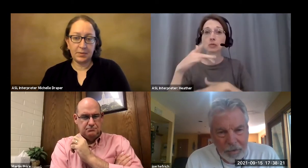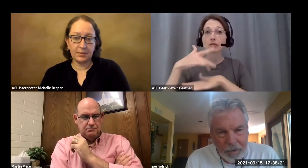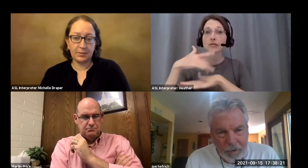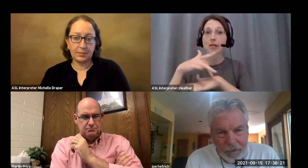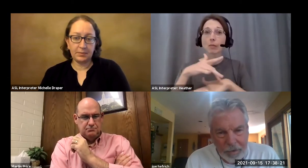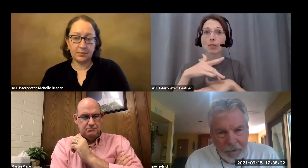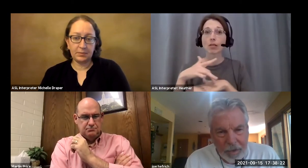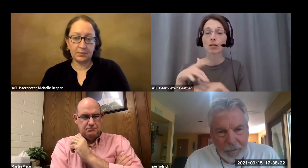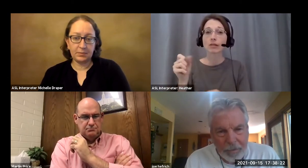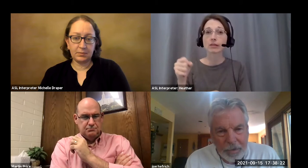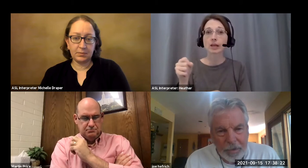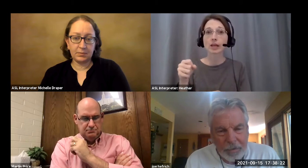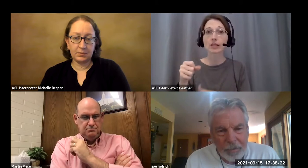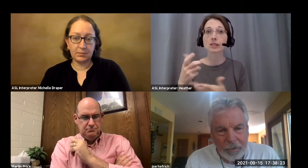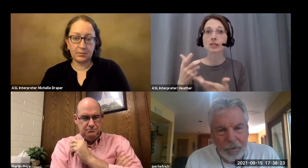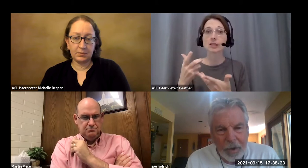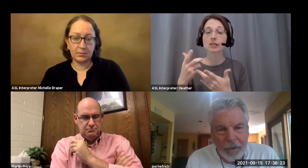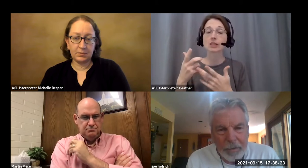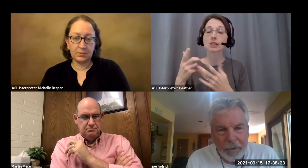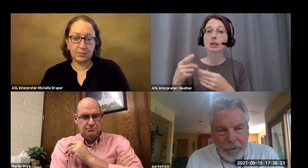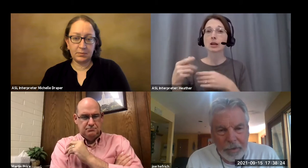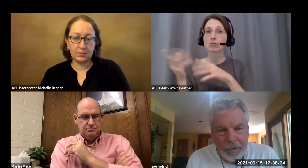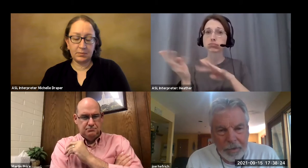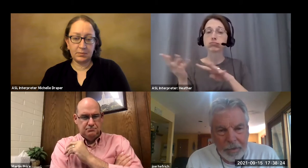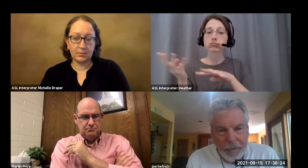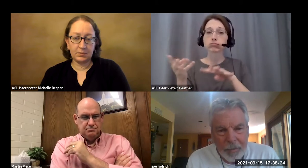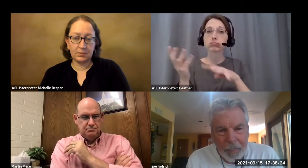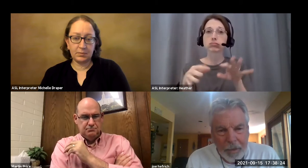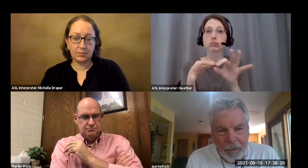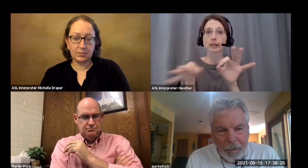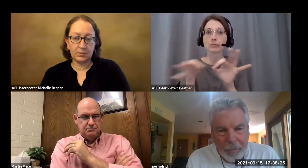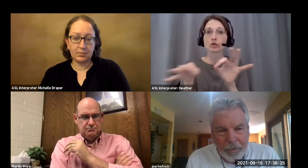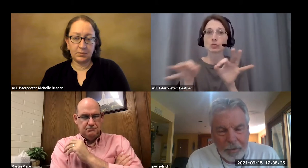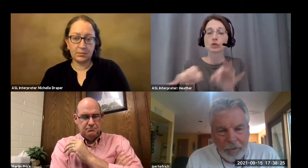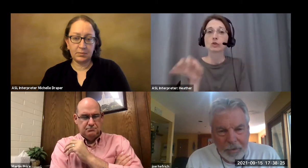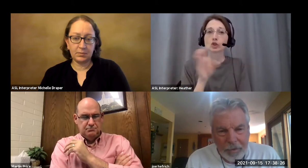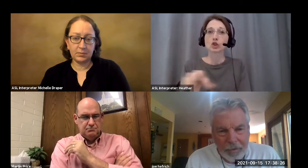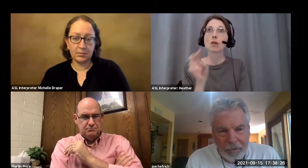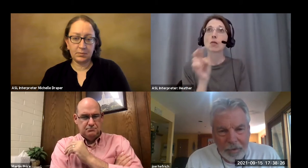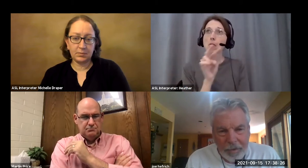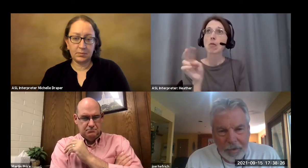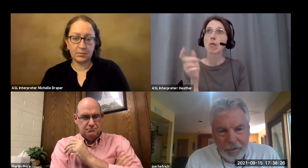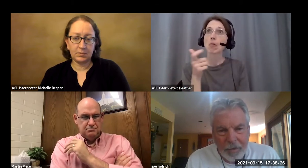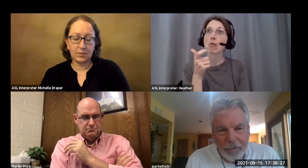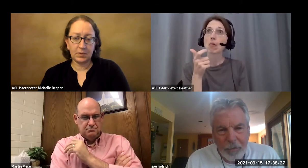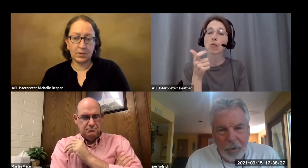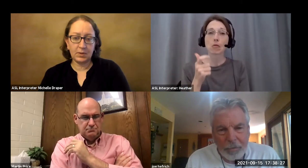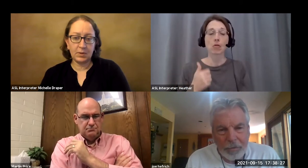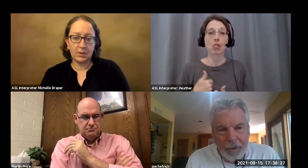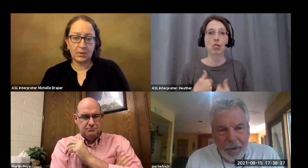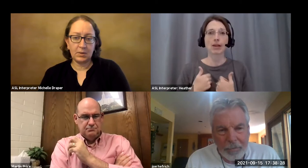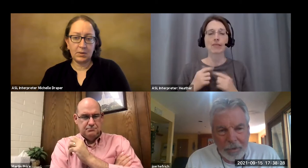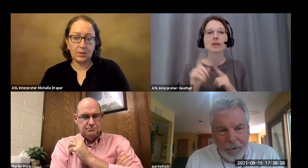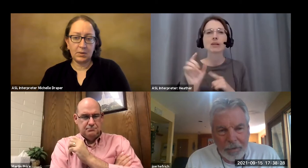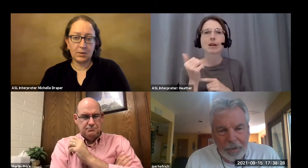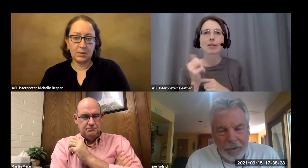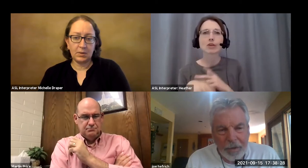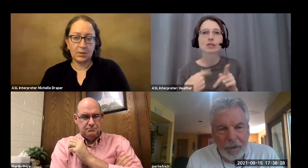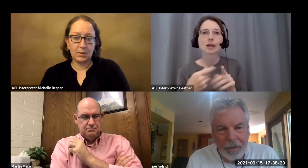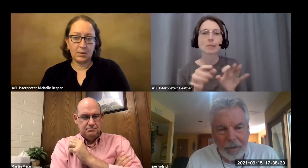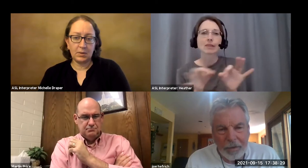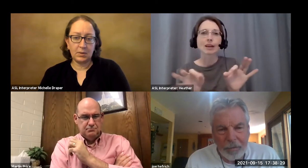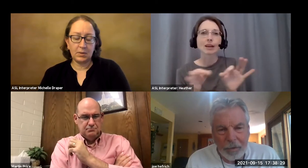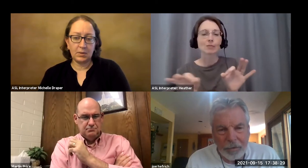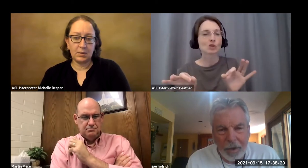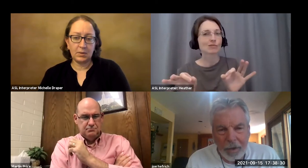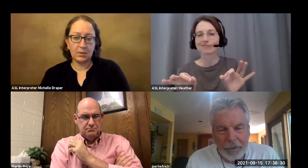that can get captioning in real time, but there's there's other forms of captioning that